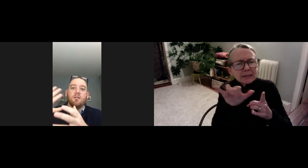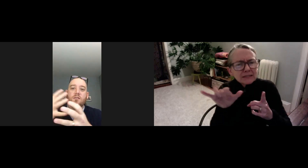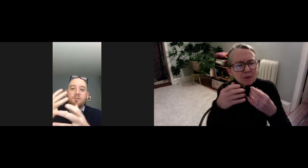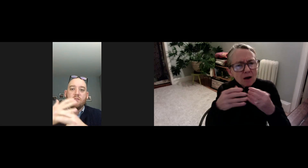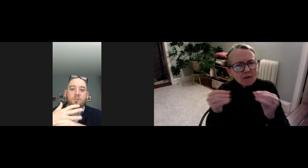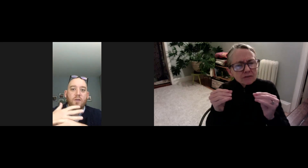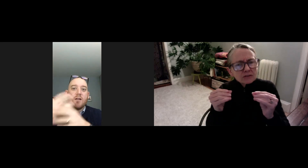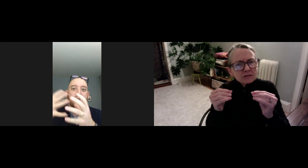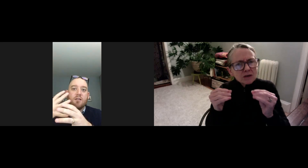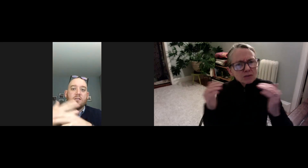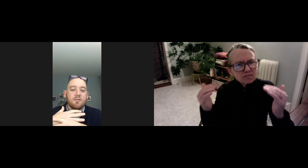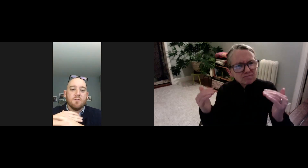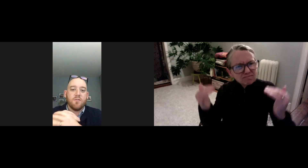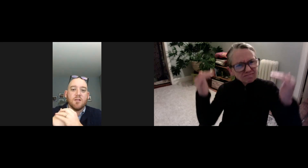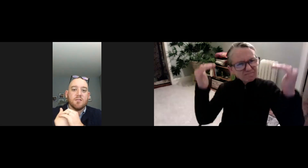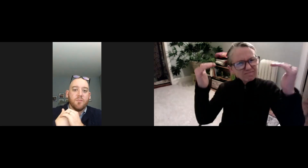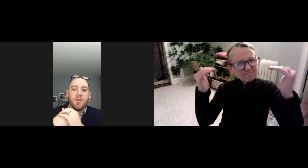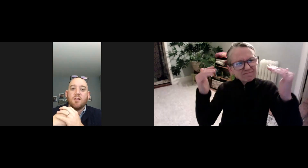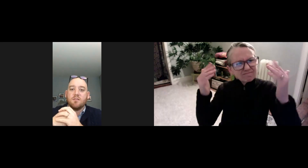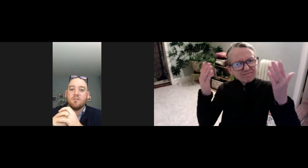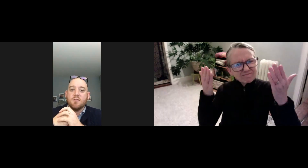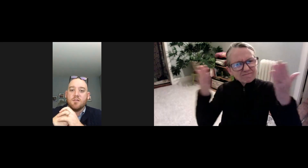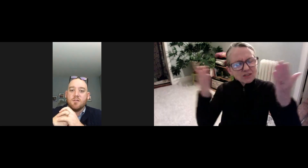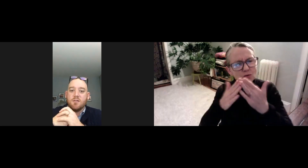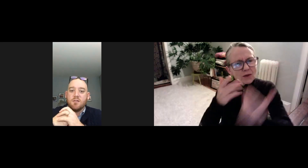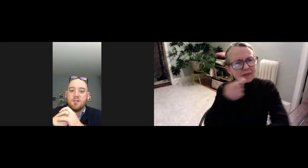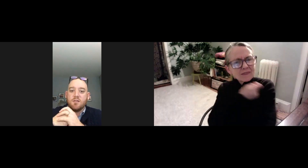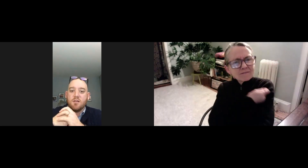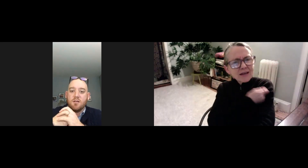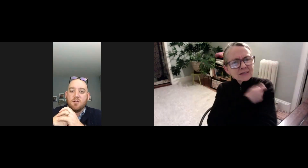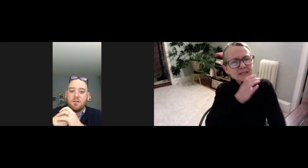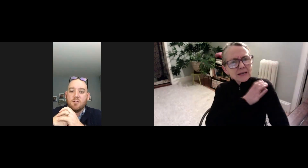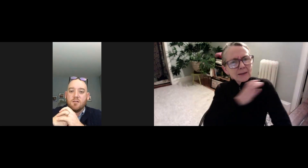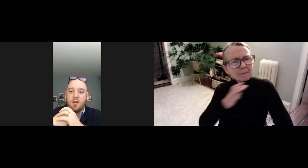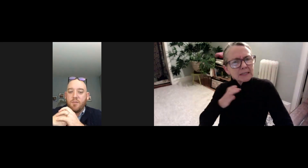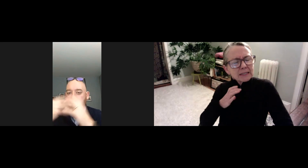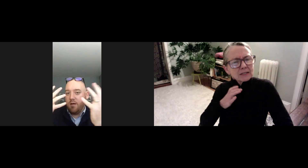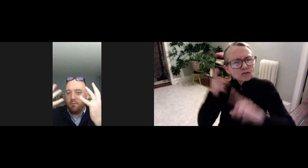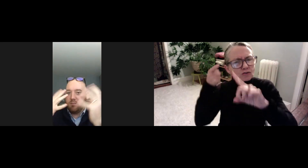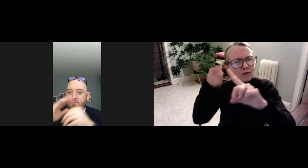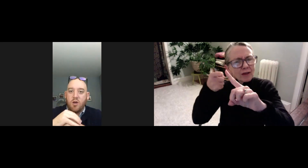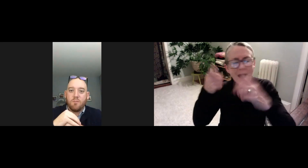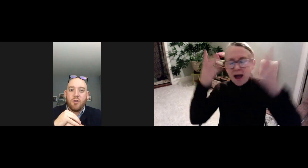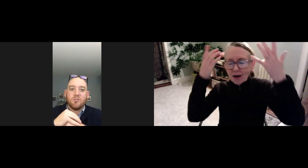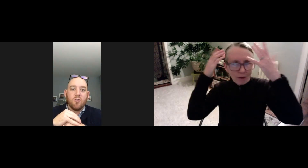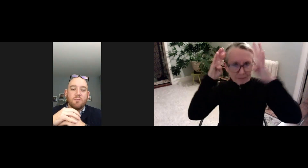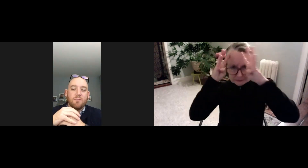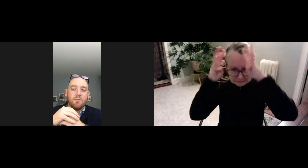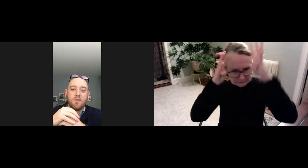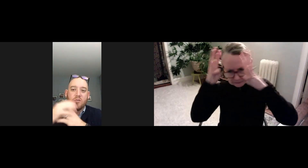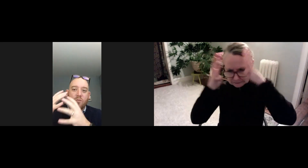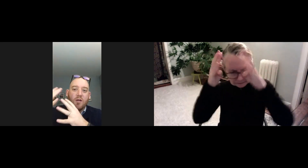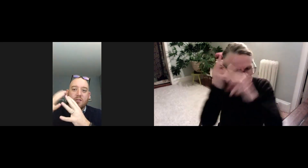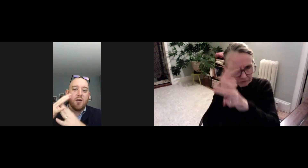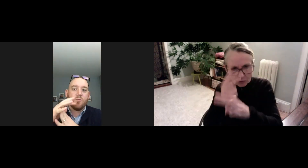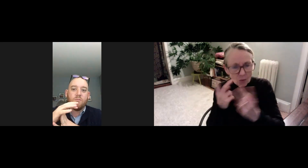committee, to the vaccine phase committee? I mean, I'm trying to brainstorm